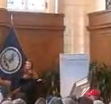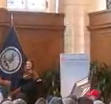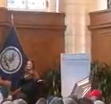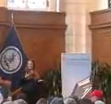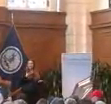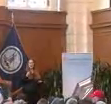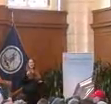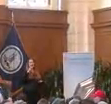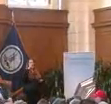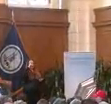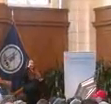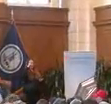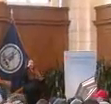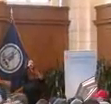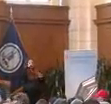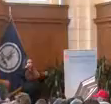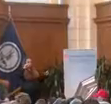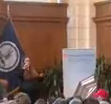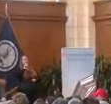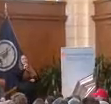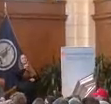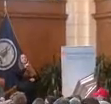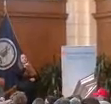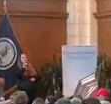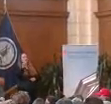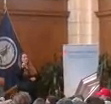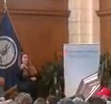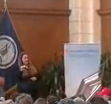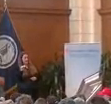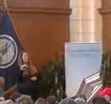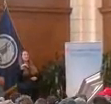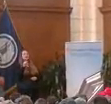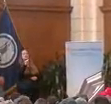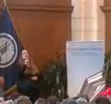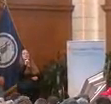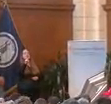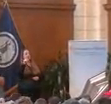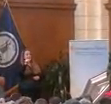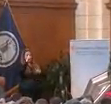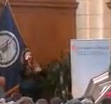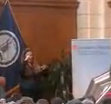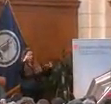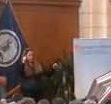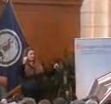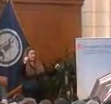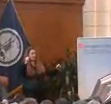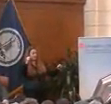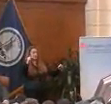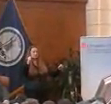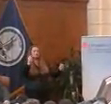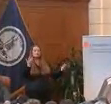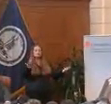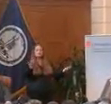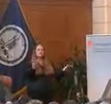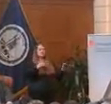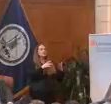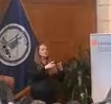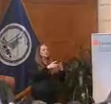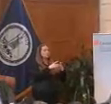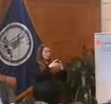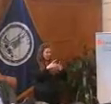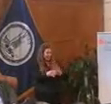President Sullivan of the University of Virginia for exercising leadership from across